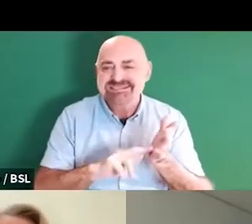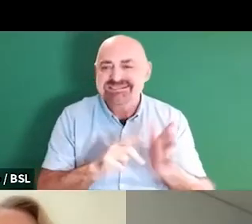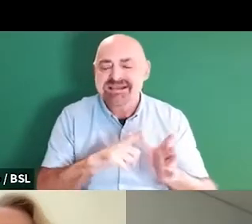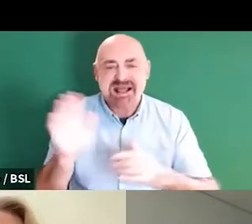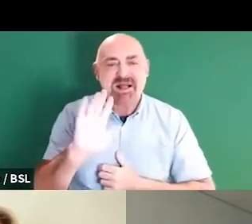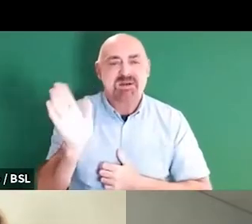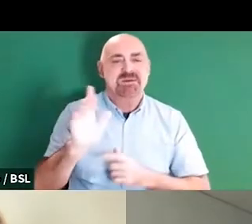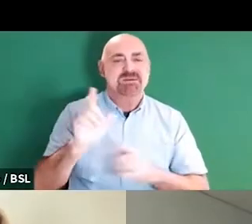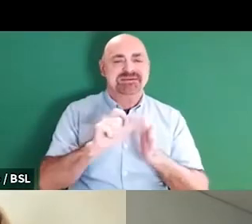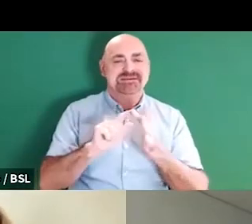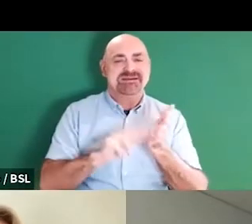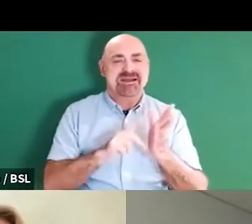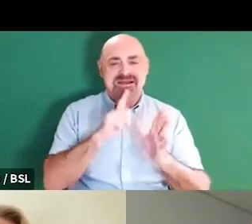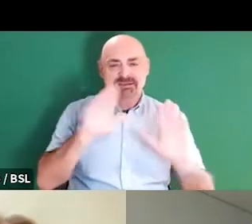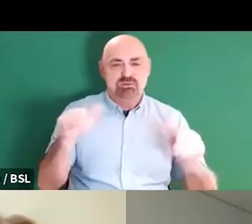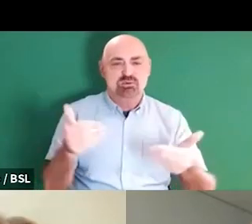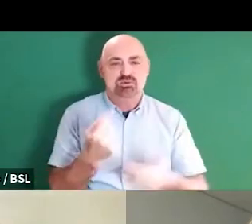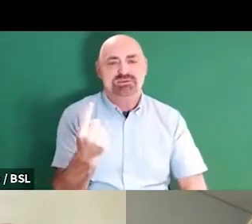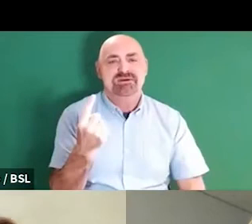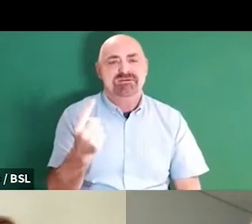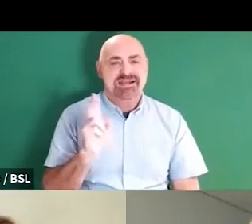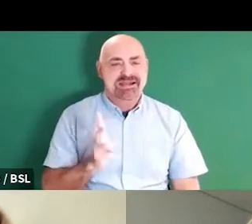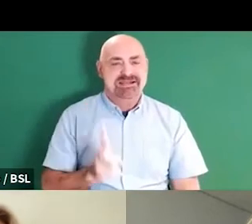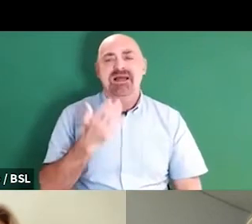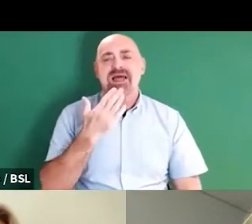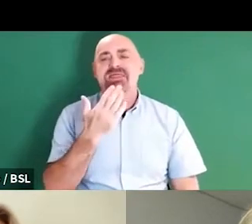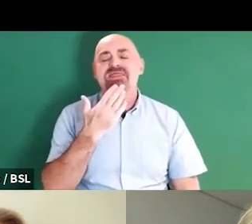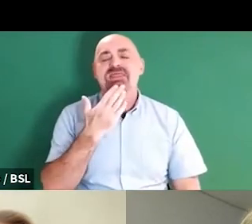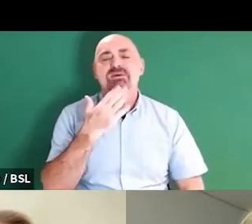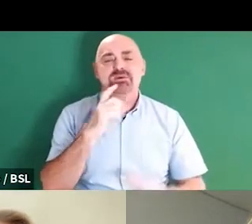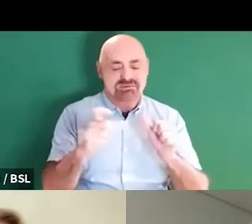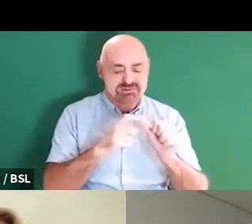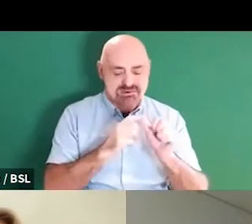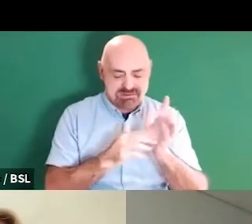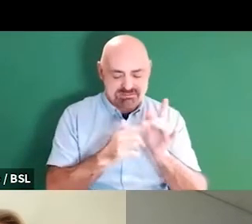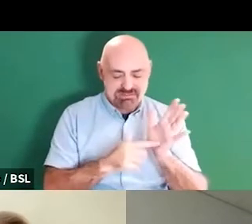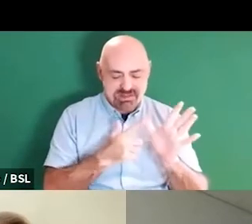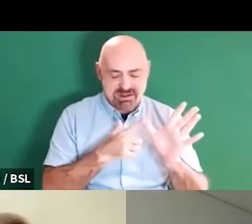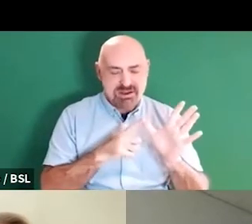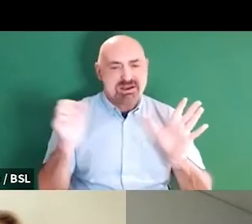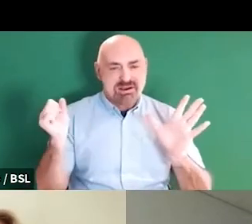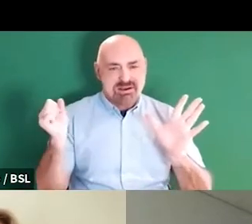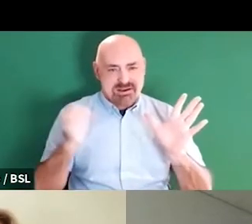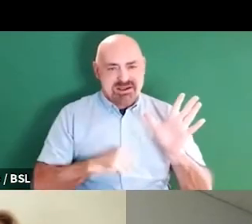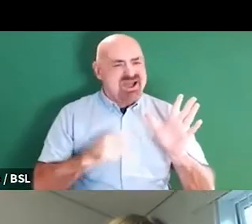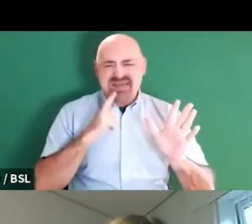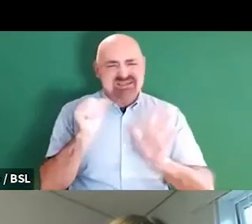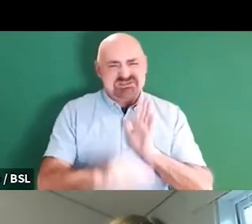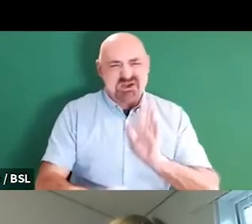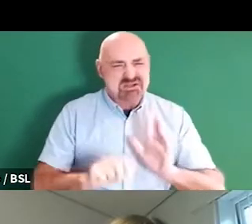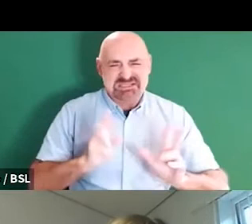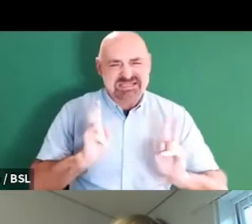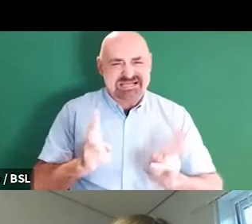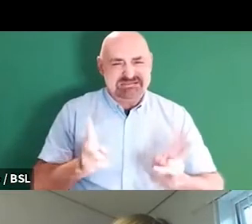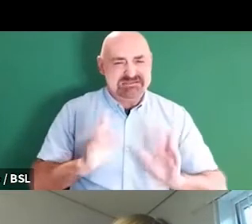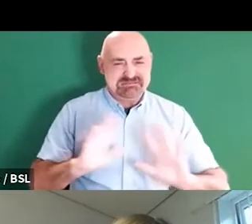Welcome. You can introduce yourself again. Thank you, Camilla. Yeah, I think I'll just start again for those who